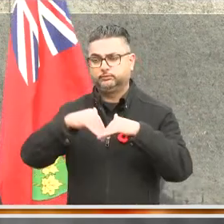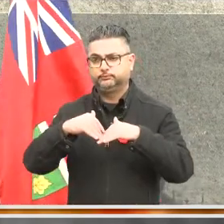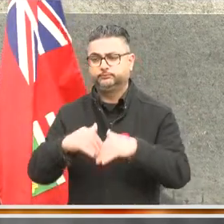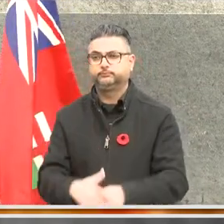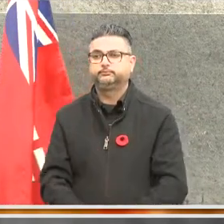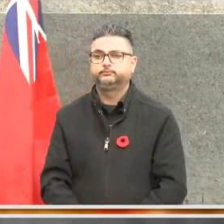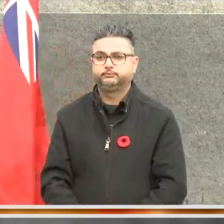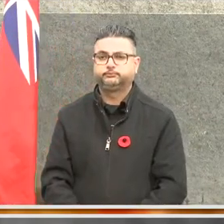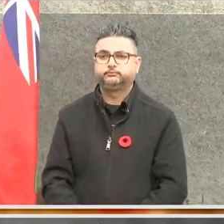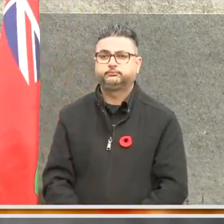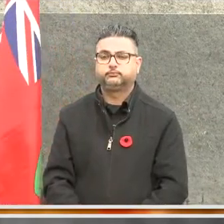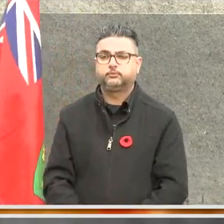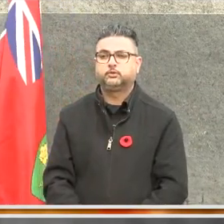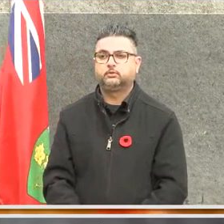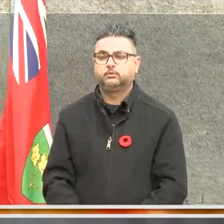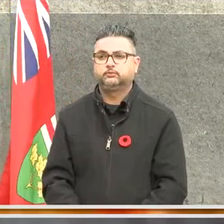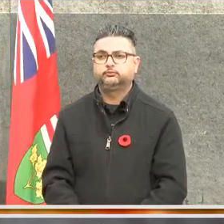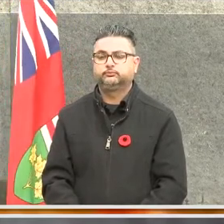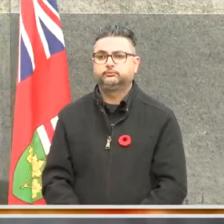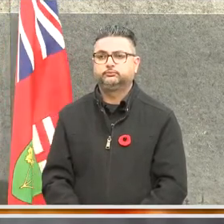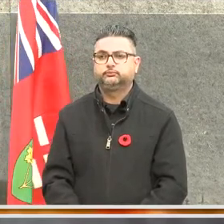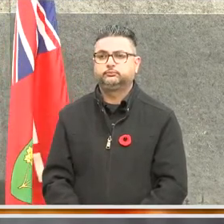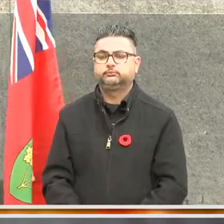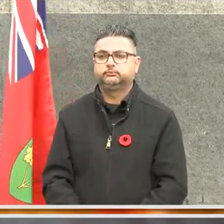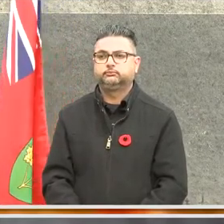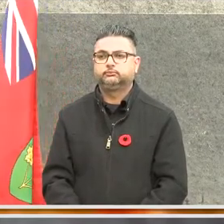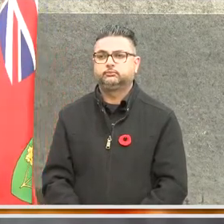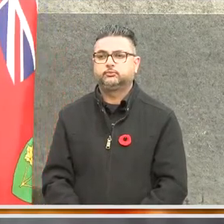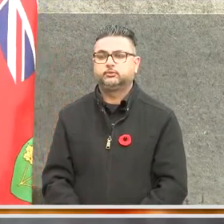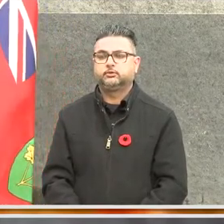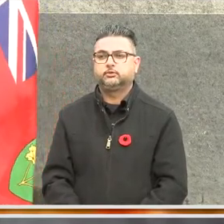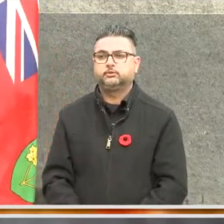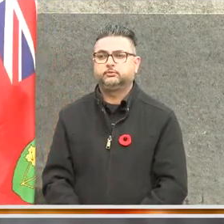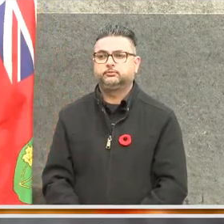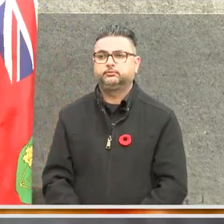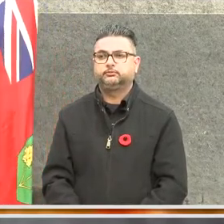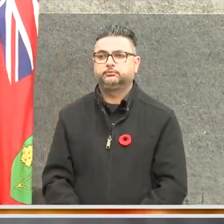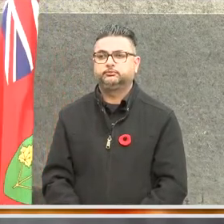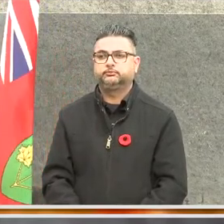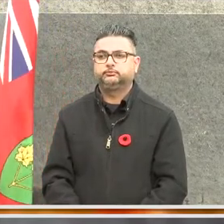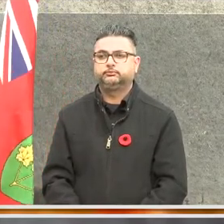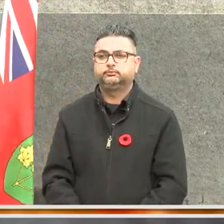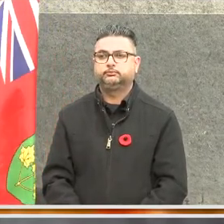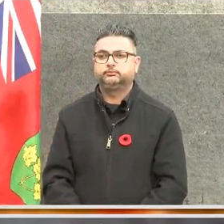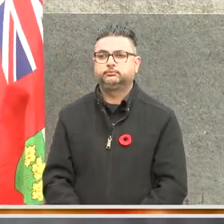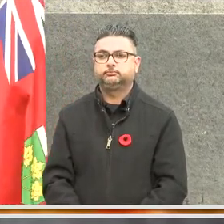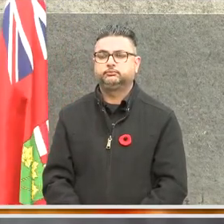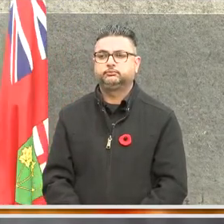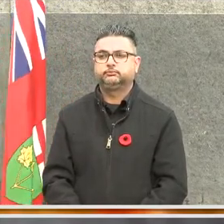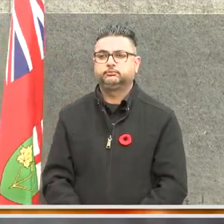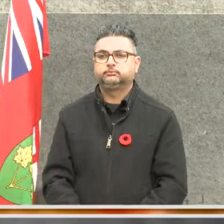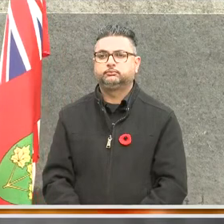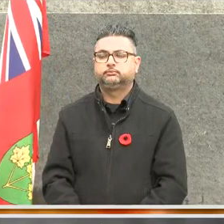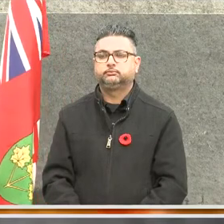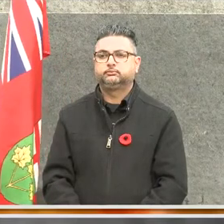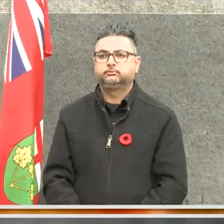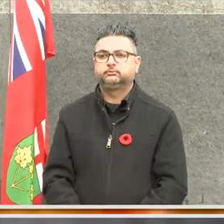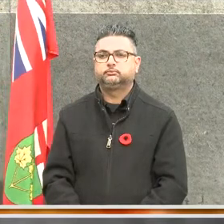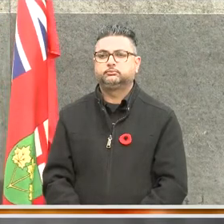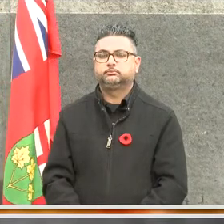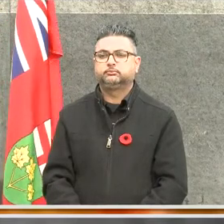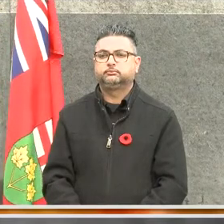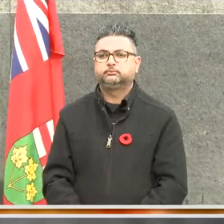Gibishus Chimagome, Chindishkik Mekong, Nishnabegi, Mijigazawinag Dendam, Skode, Nibe, Ke,